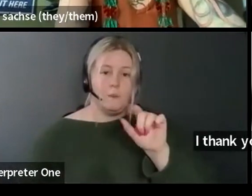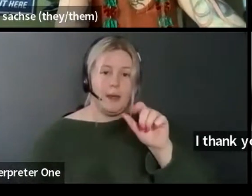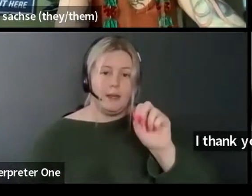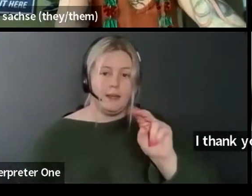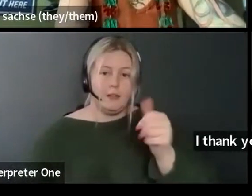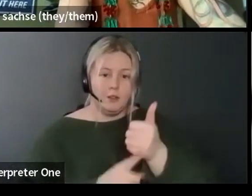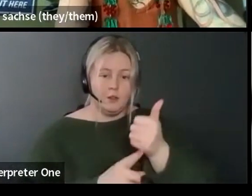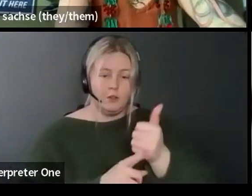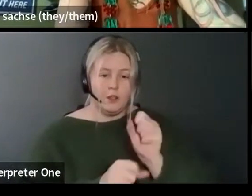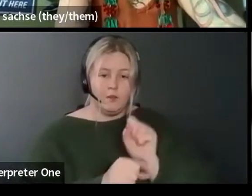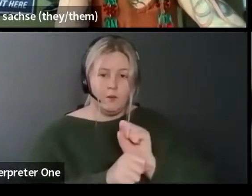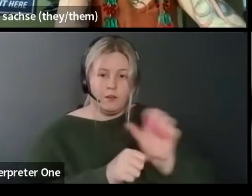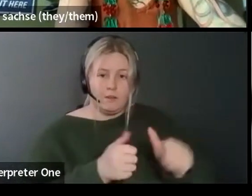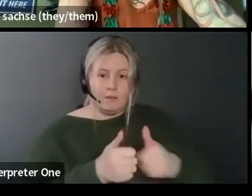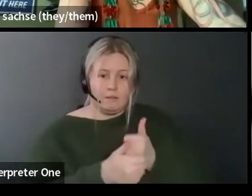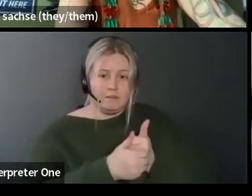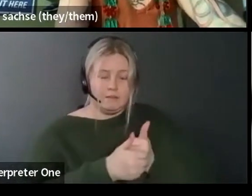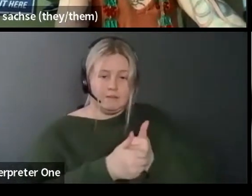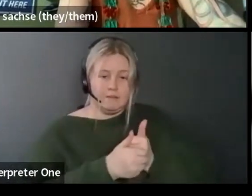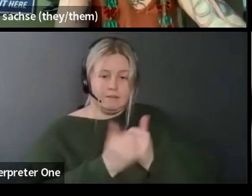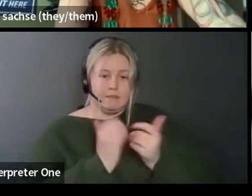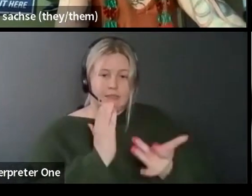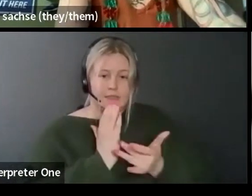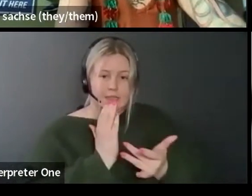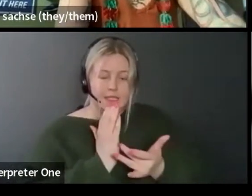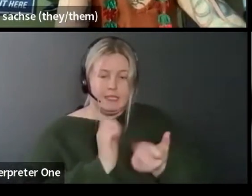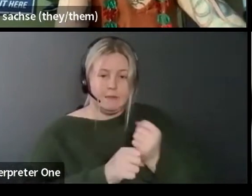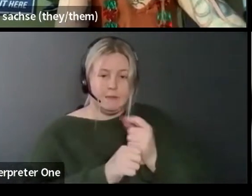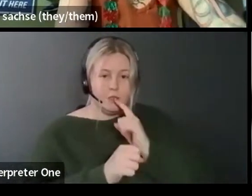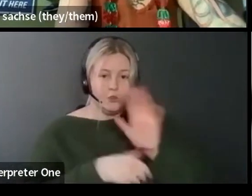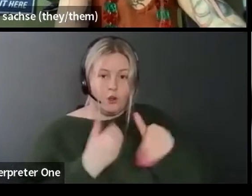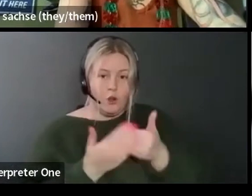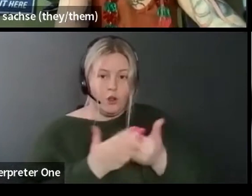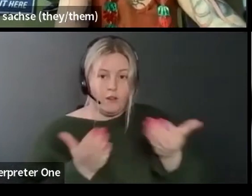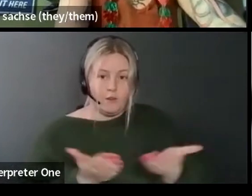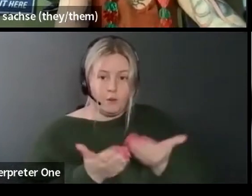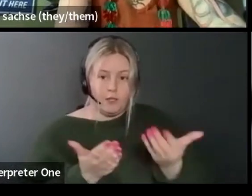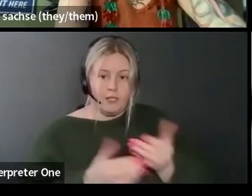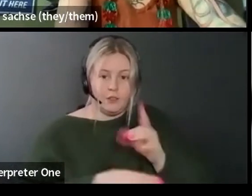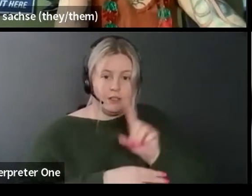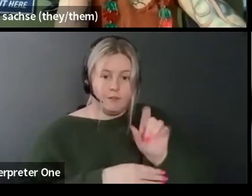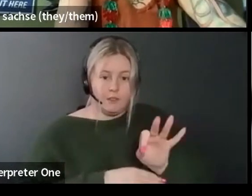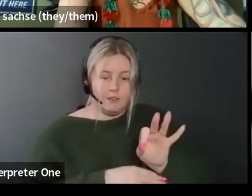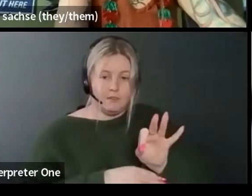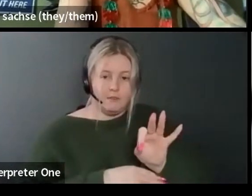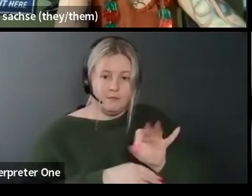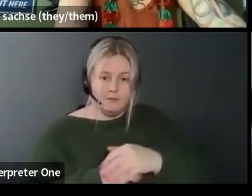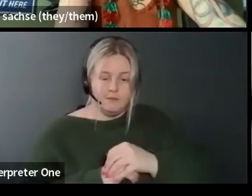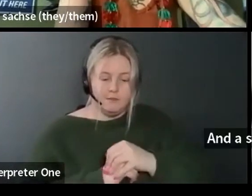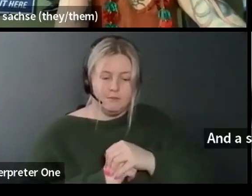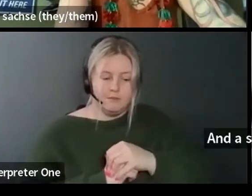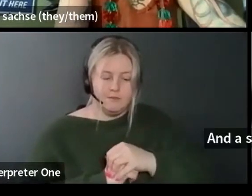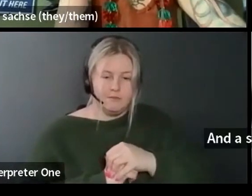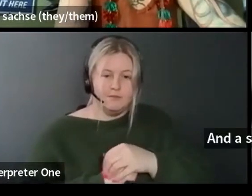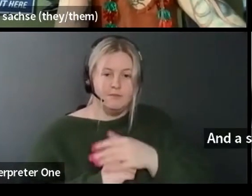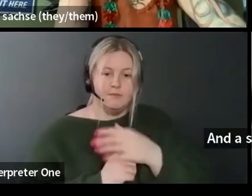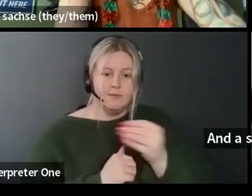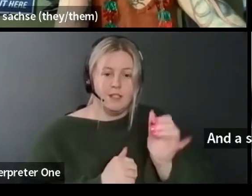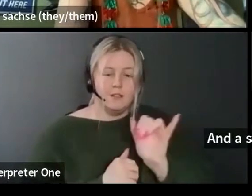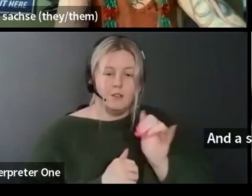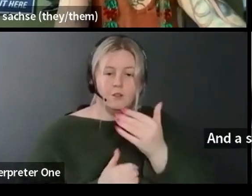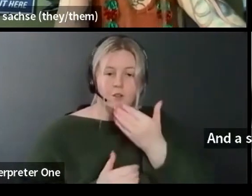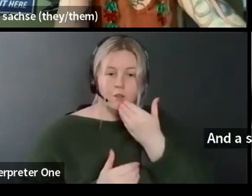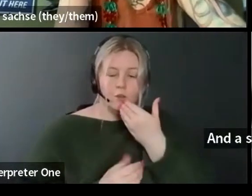the scenes to bring all of you into the Filibuster family, and to